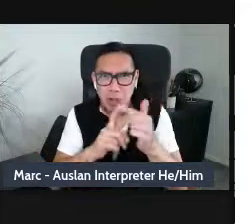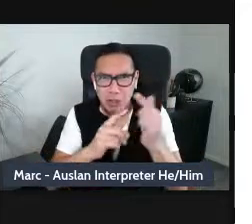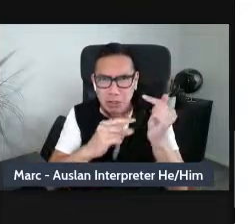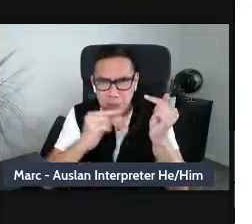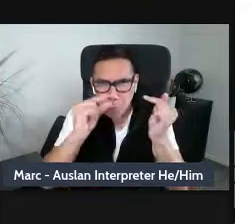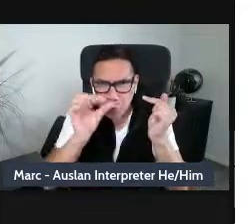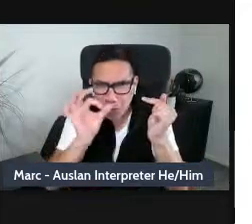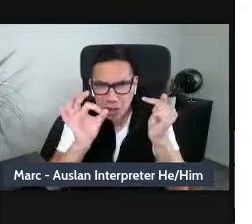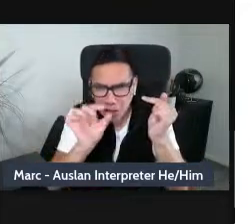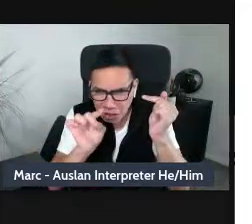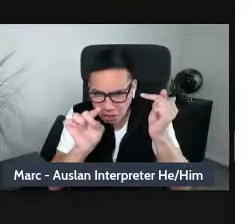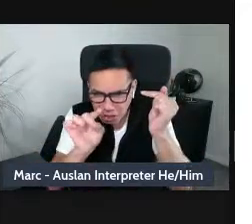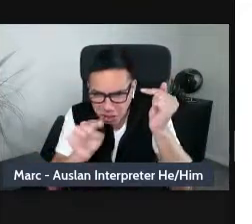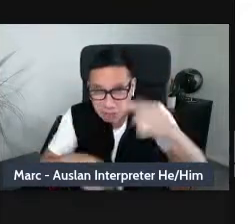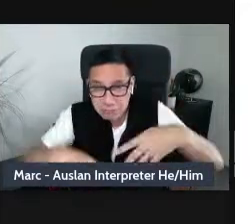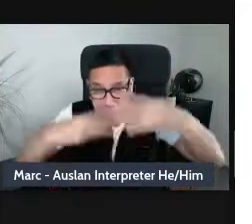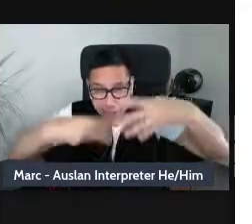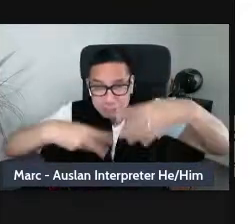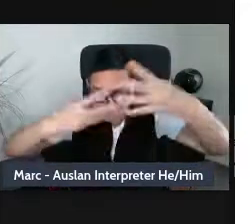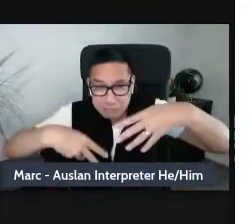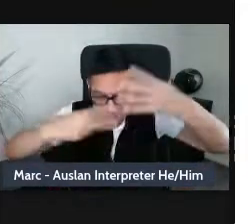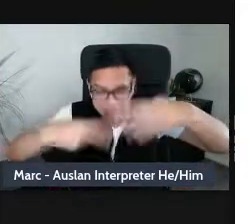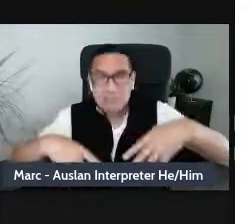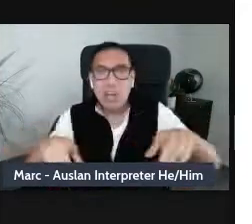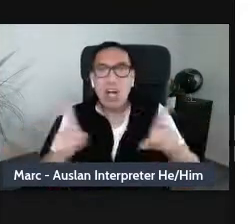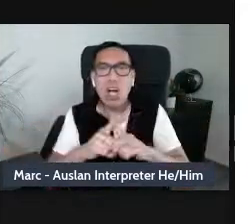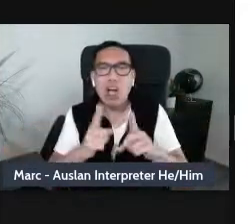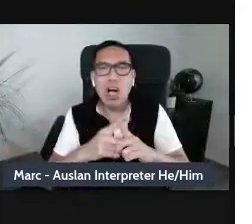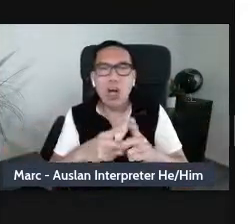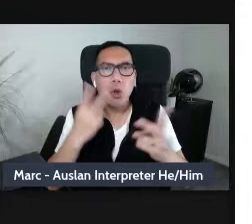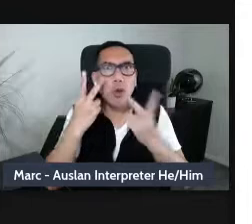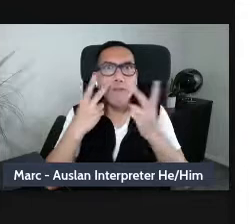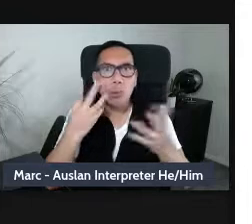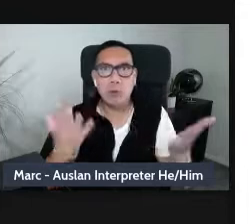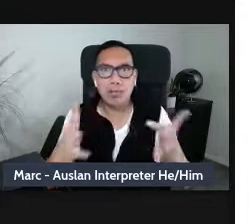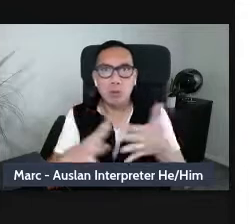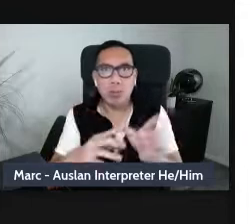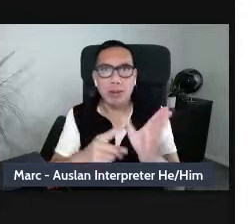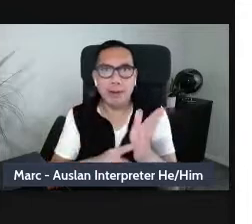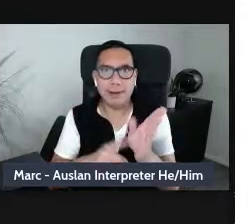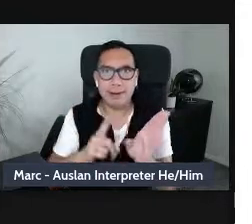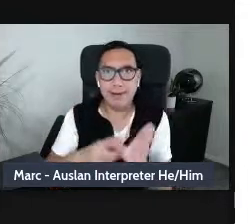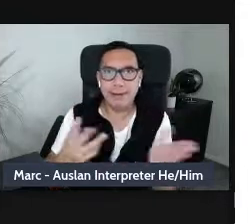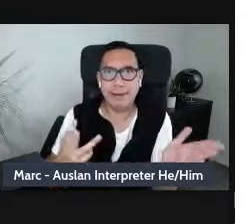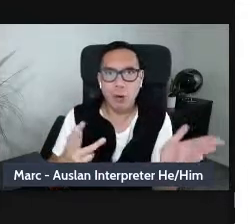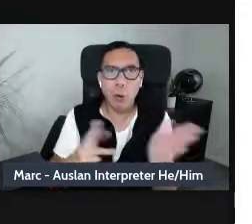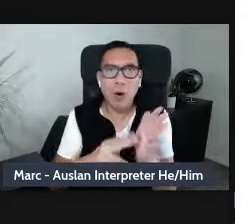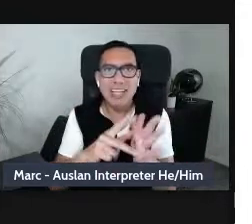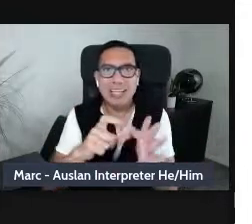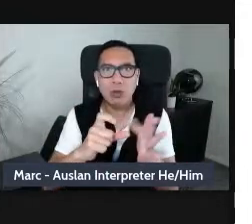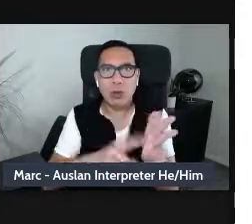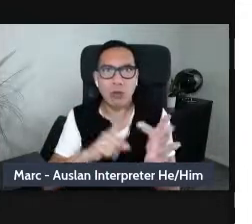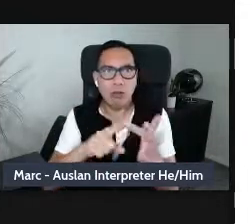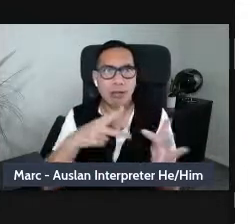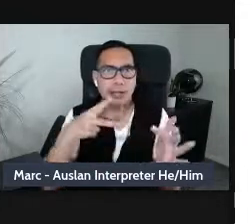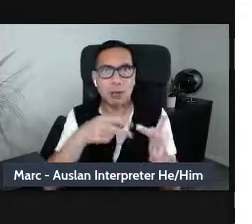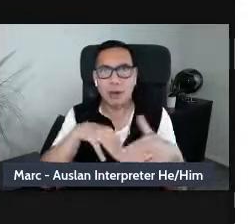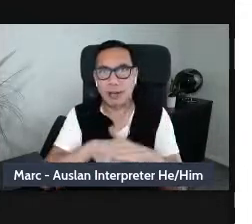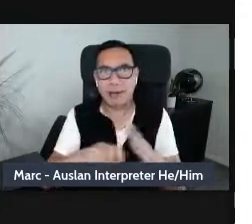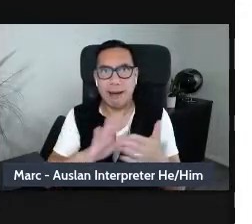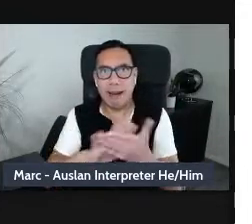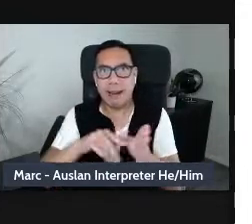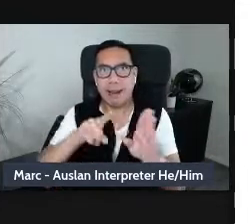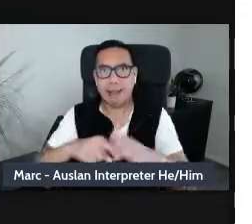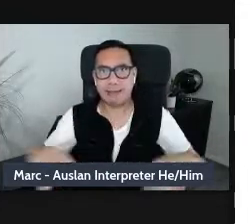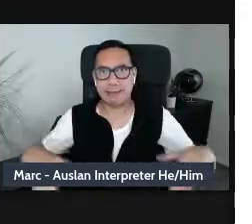group of proteins is sort of like trying to find where's Wally, or a needle in a haystack. So we sort of tried to